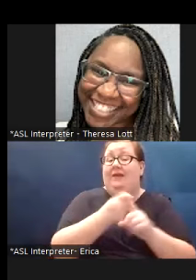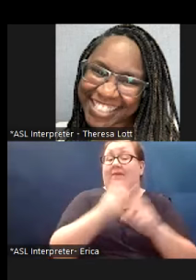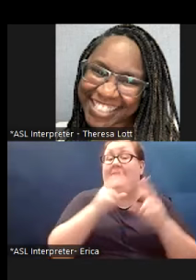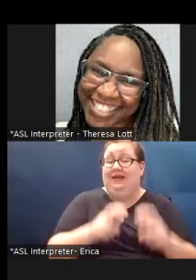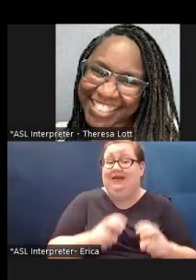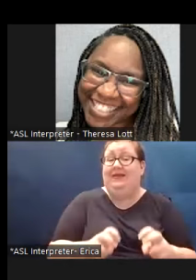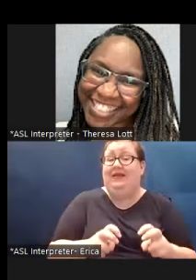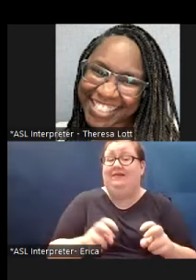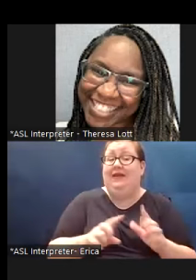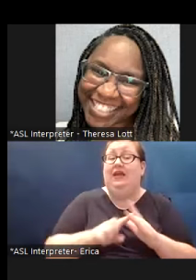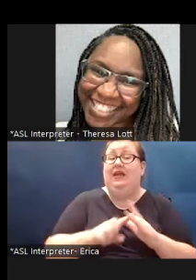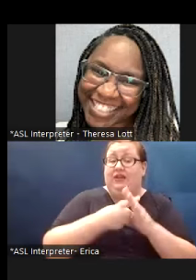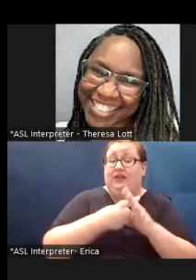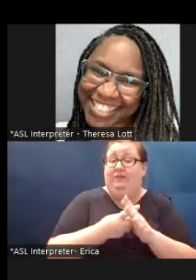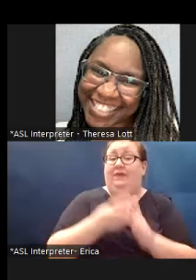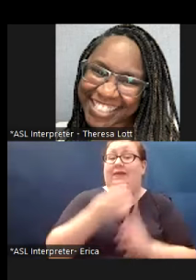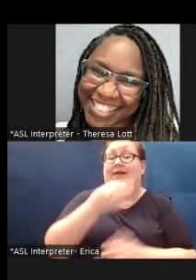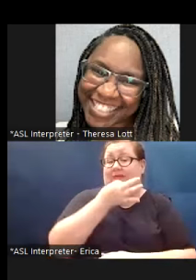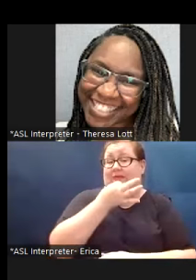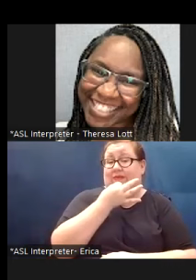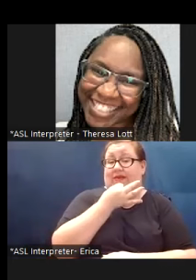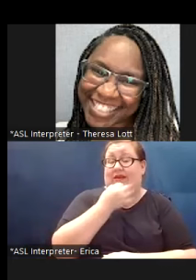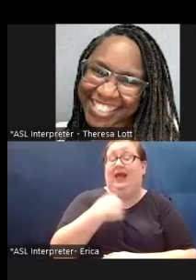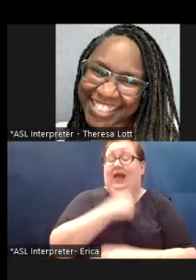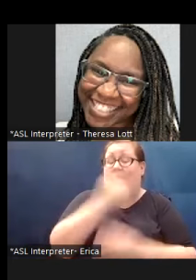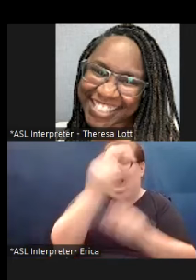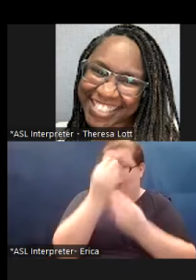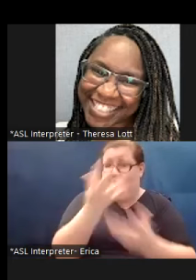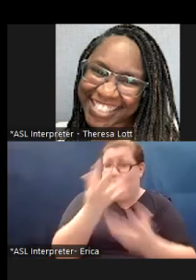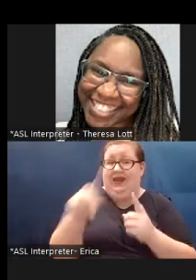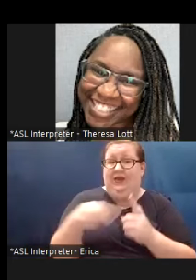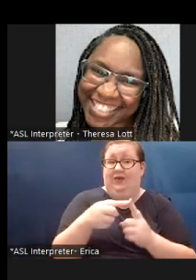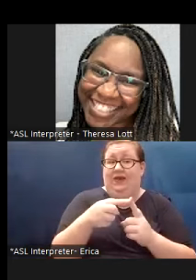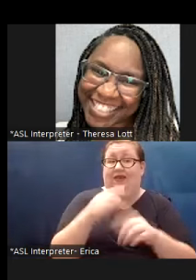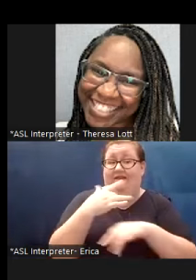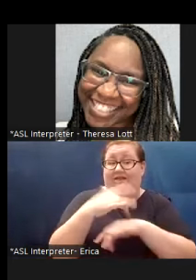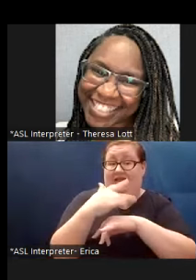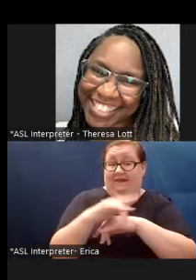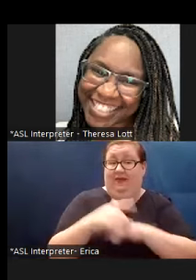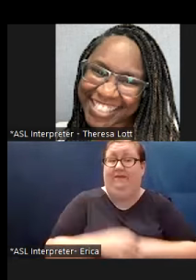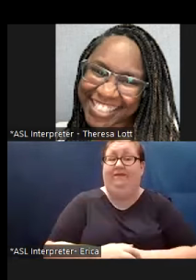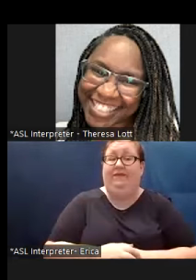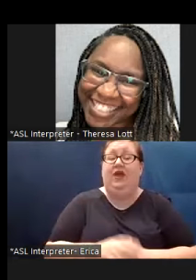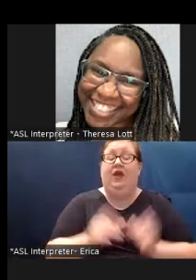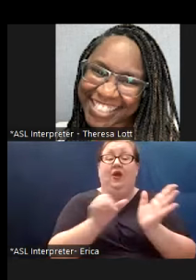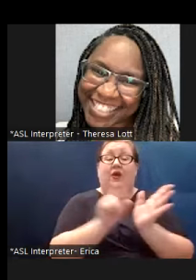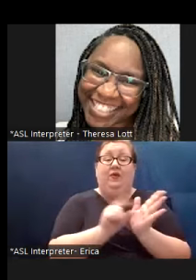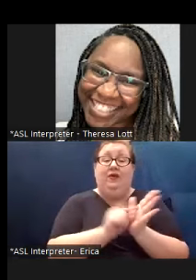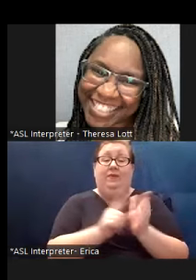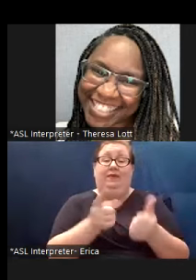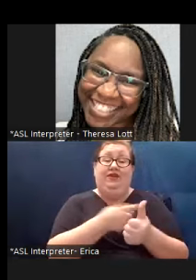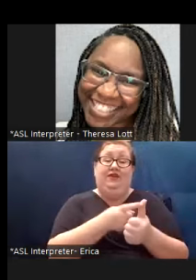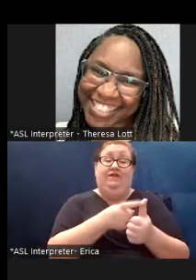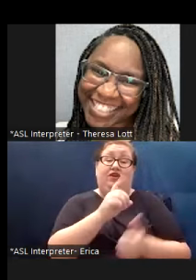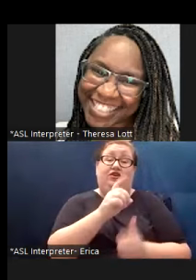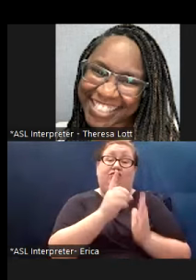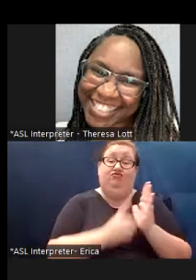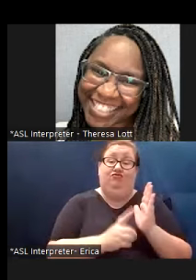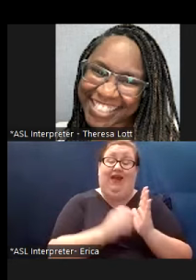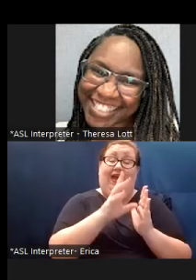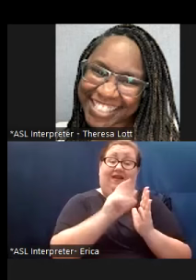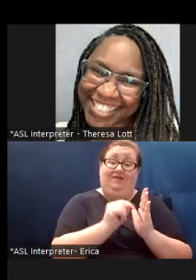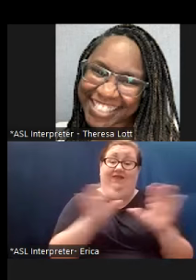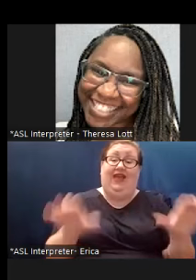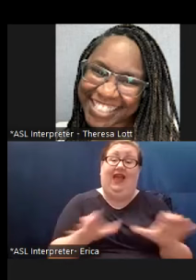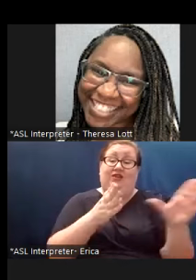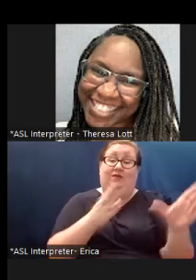coming soon, and we will let you know once they're available. We will be publishing the first draft of the action plan this summer, and at the